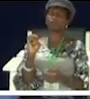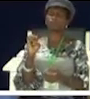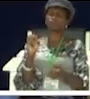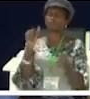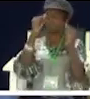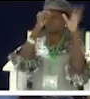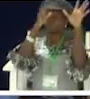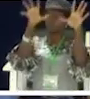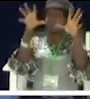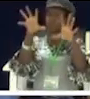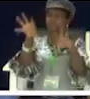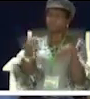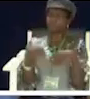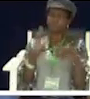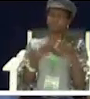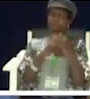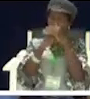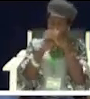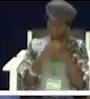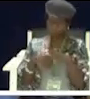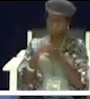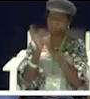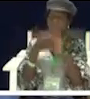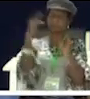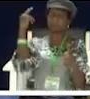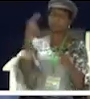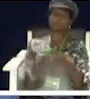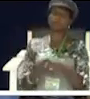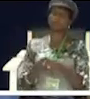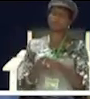Father, accept our worship in Jesus' name.